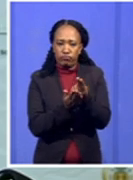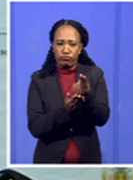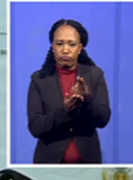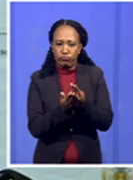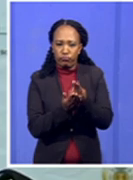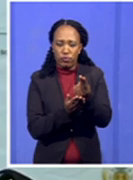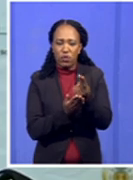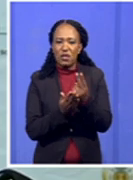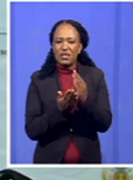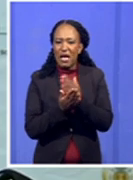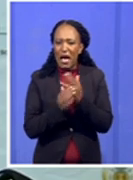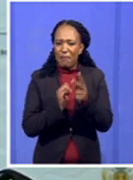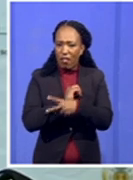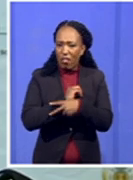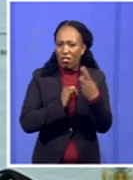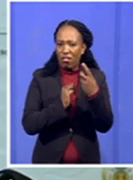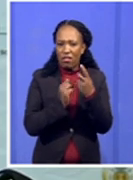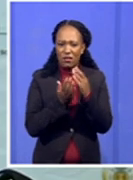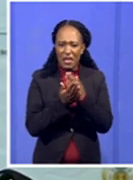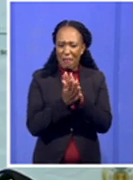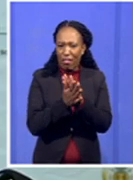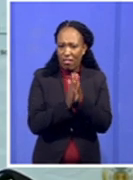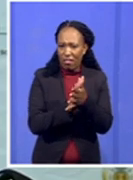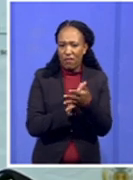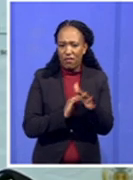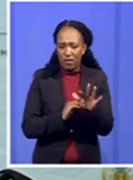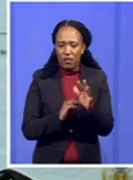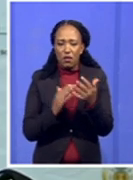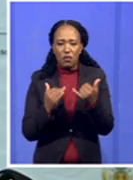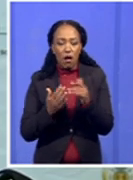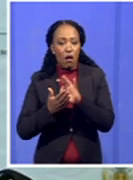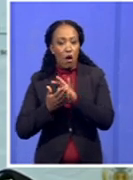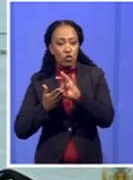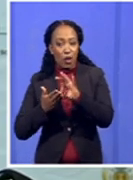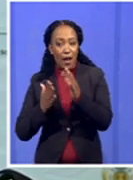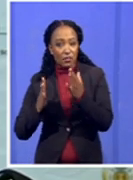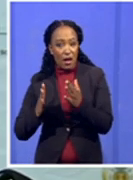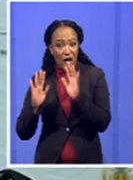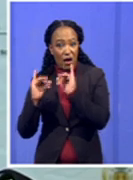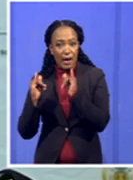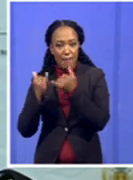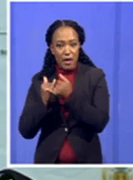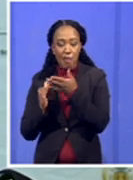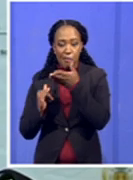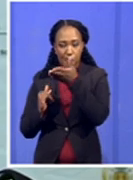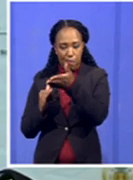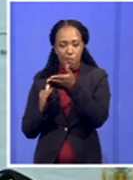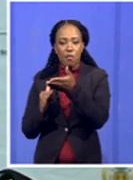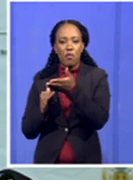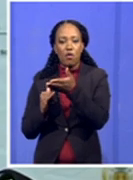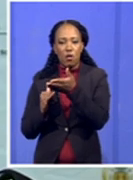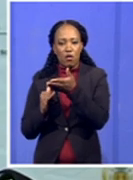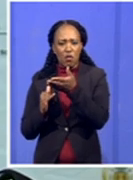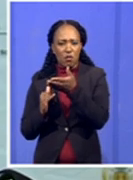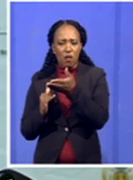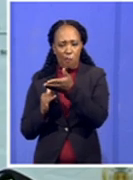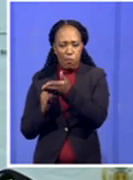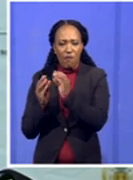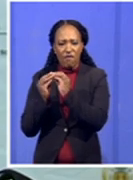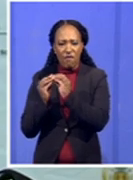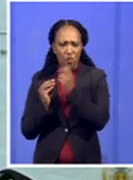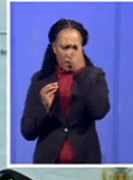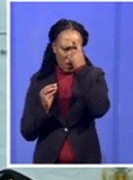them stolen. So as we speak now, the contractor is on the site to make sure. We thought by now the scan